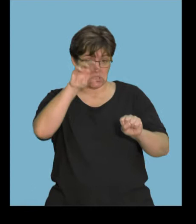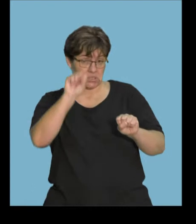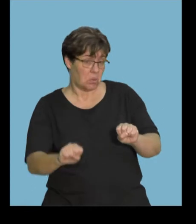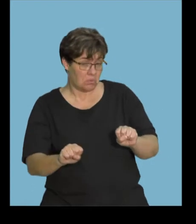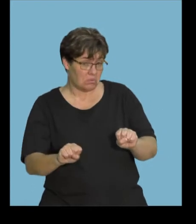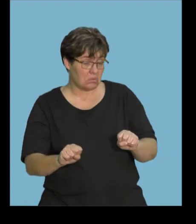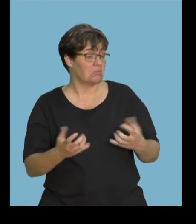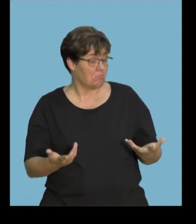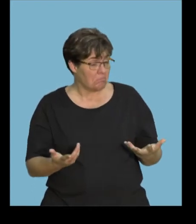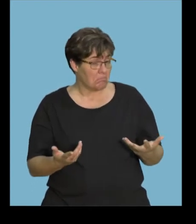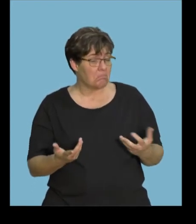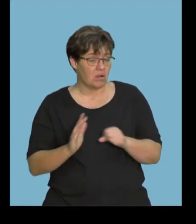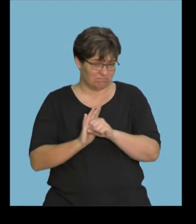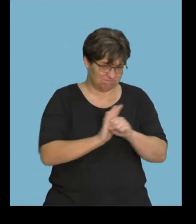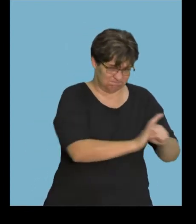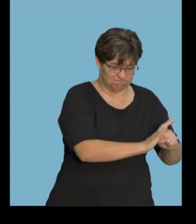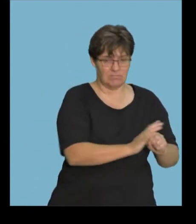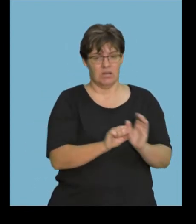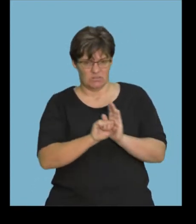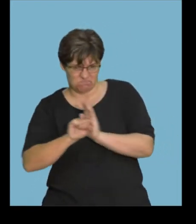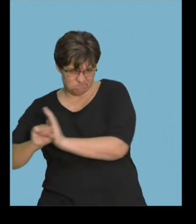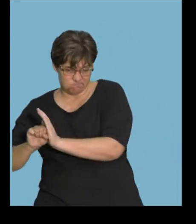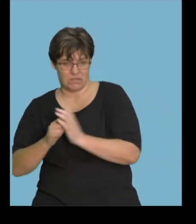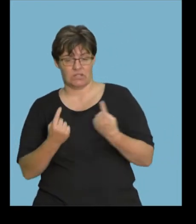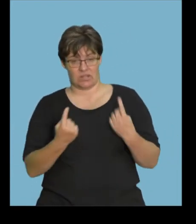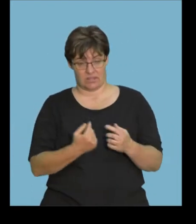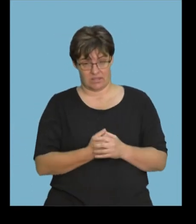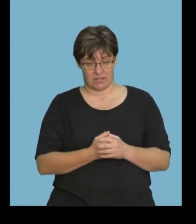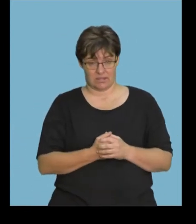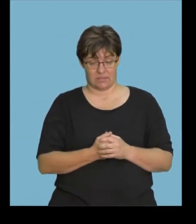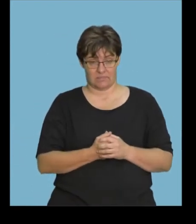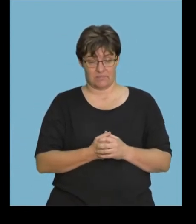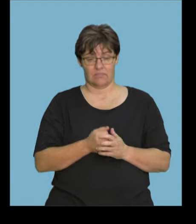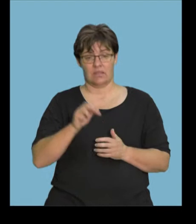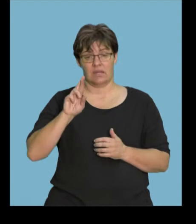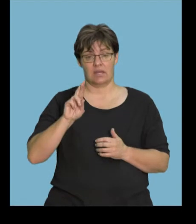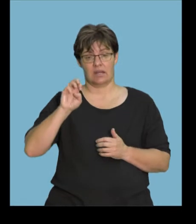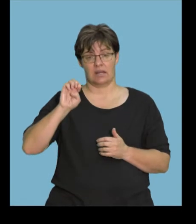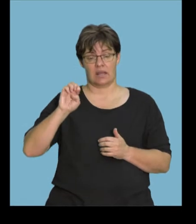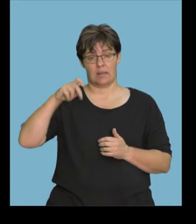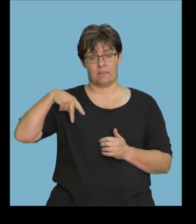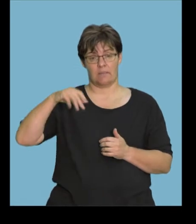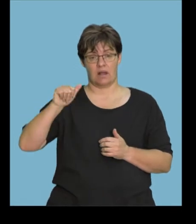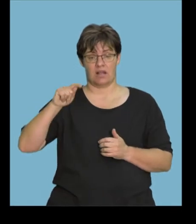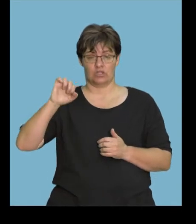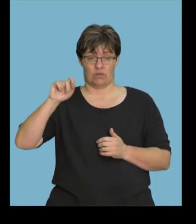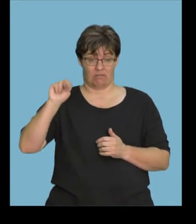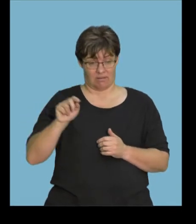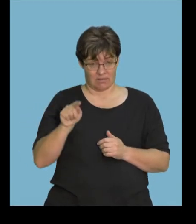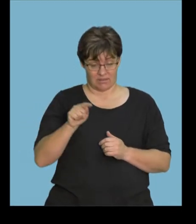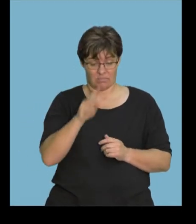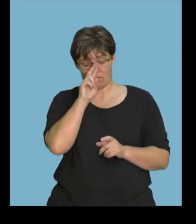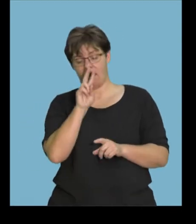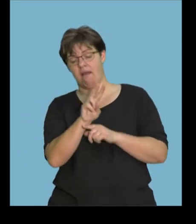south and south? The force is repulsion. And in both cases, repulsion, we're saying, is pushing